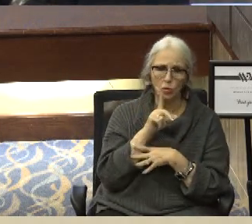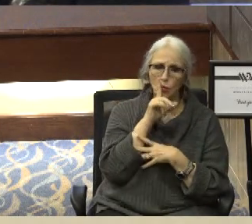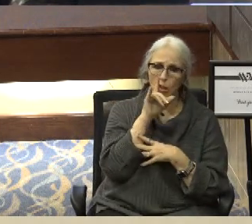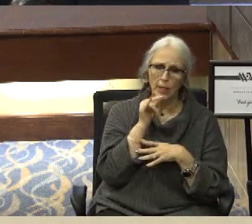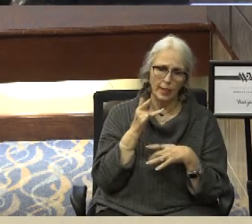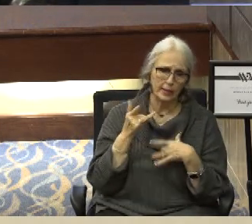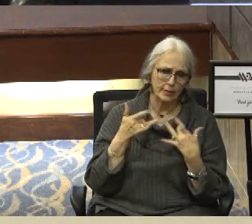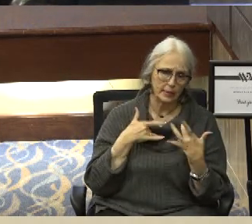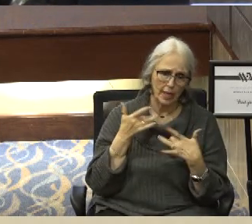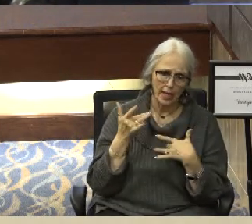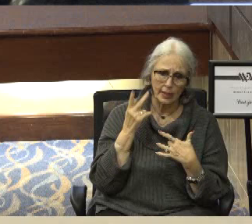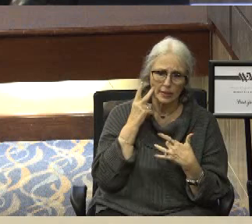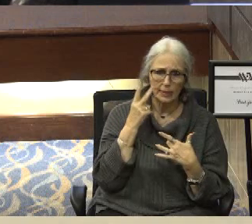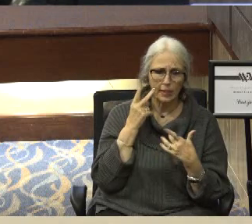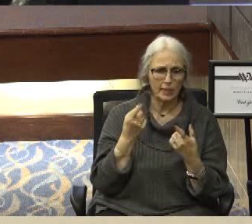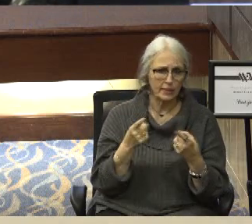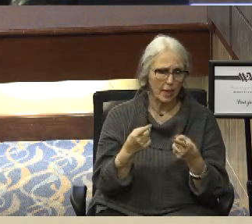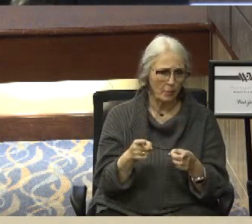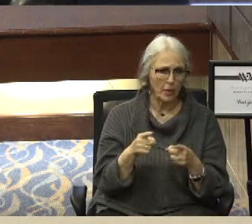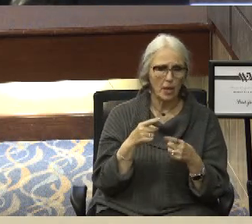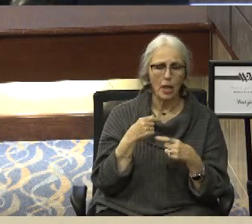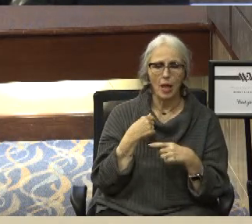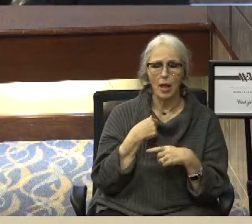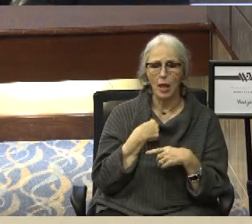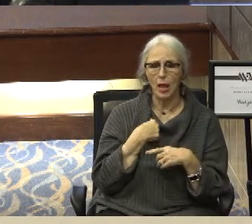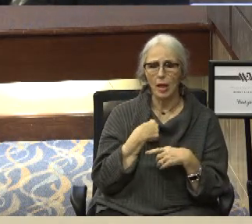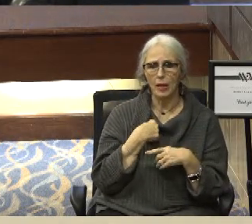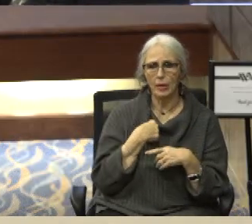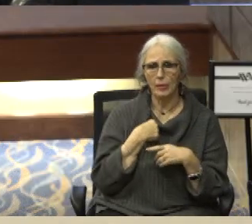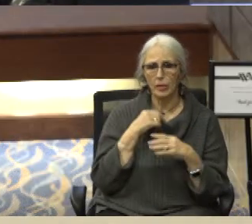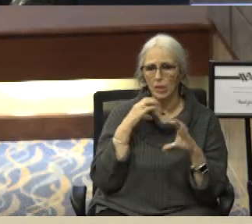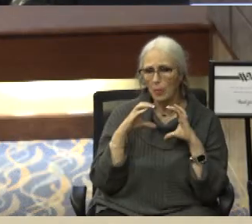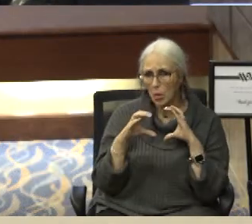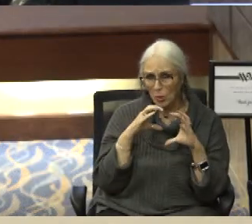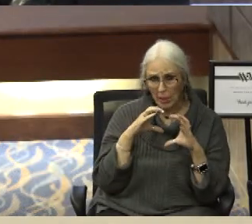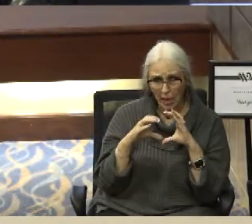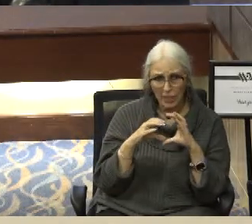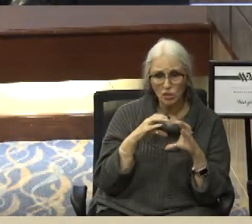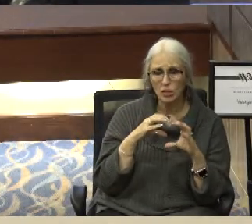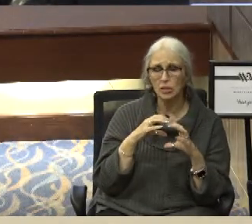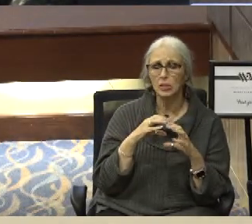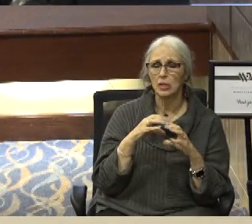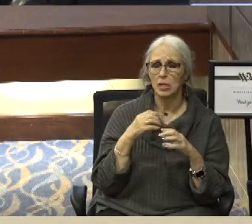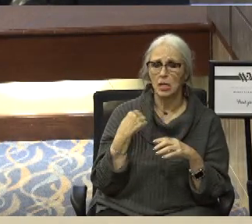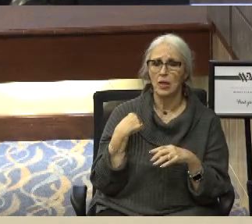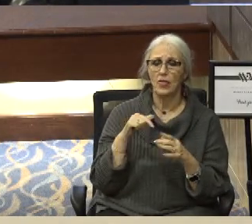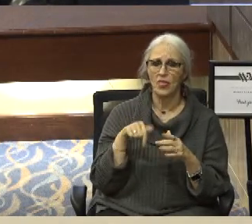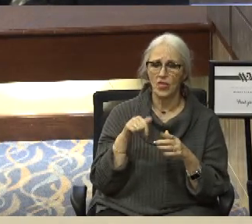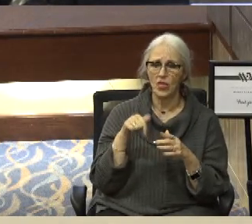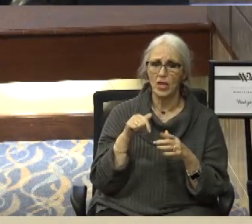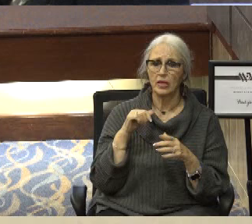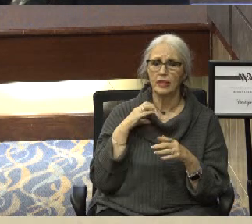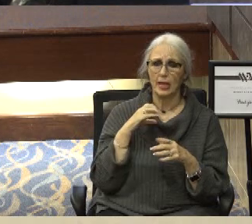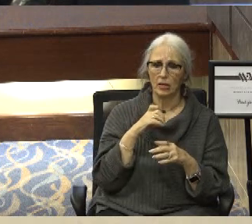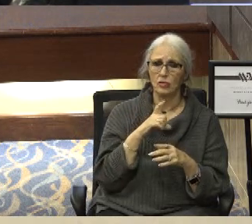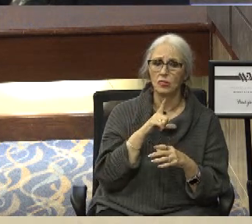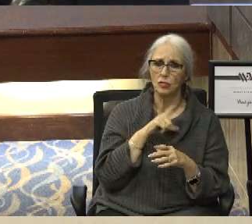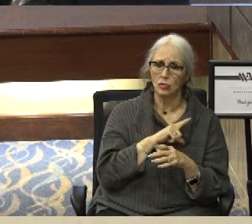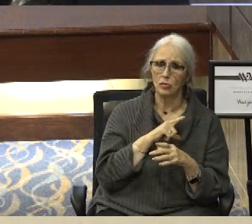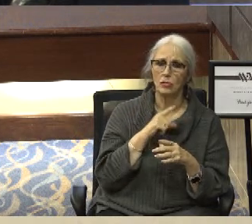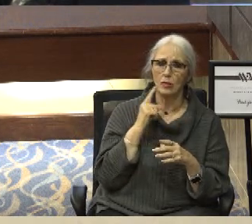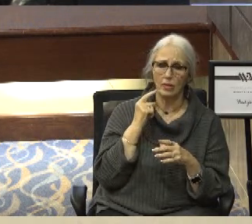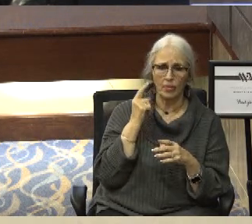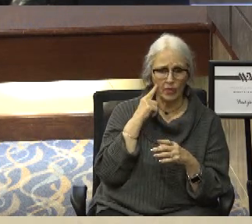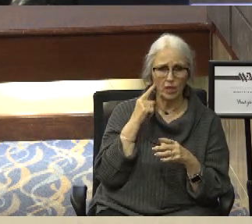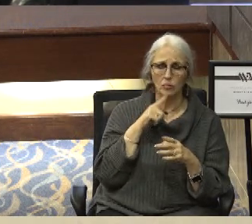see this roll through. I'll just, communication is something that this council has high priority for. And there's